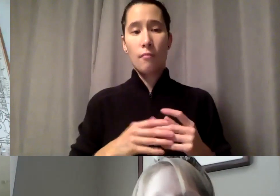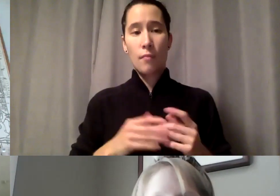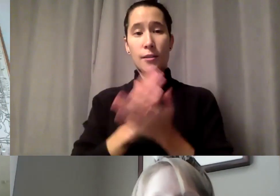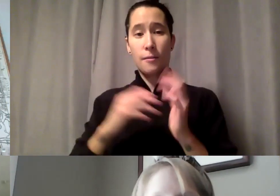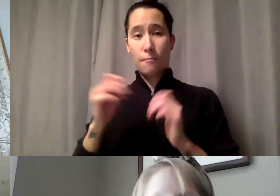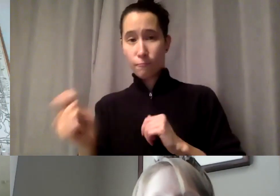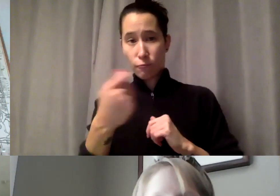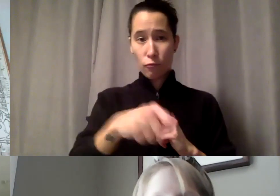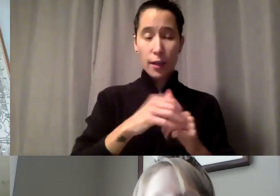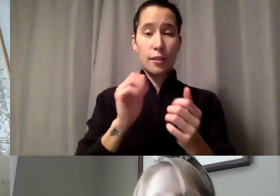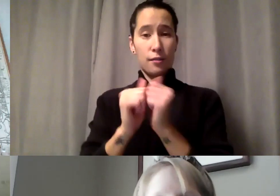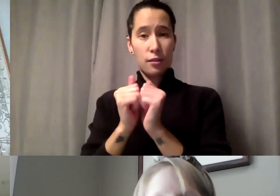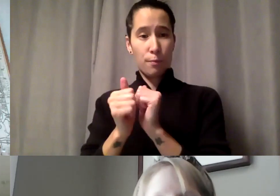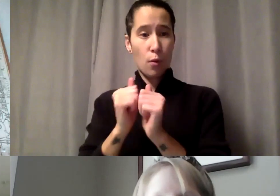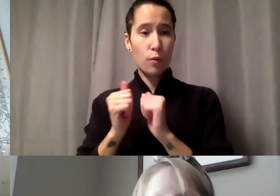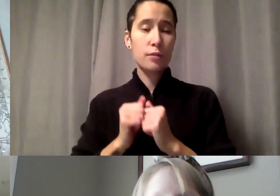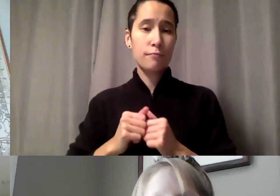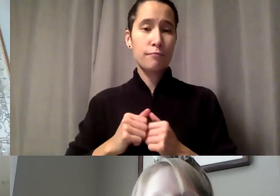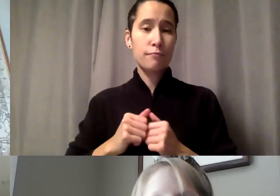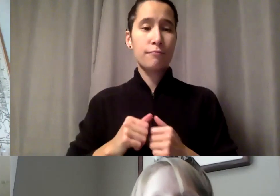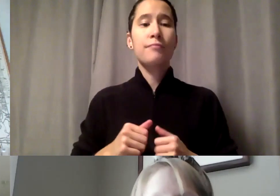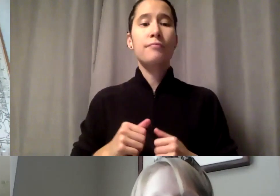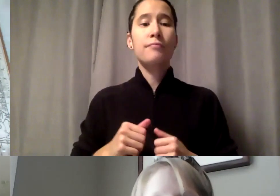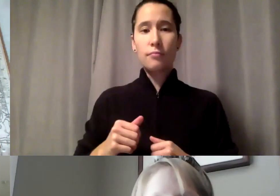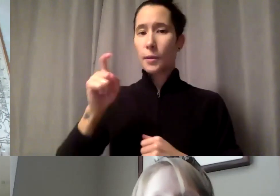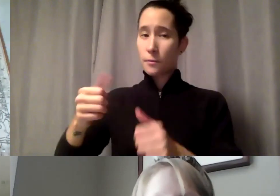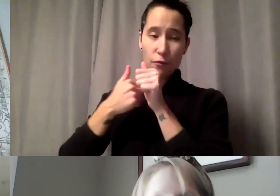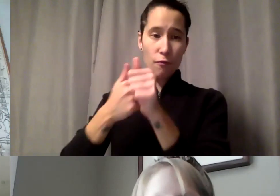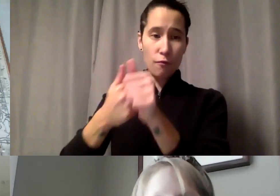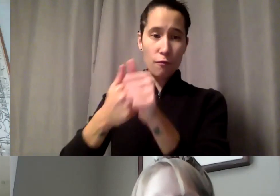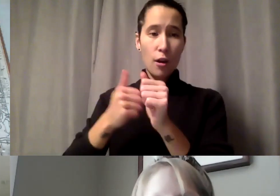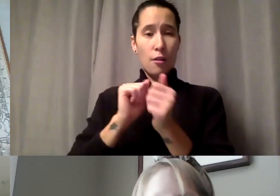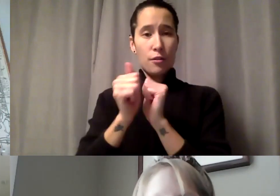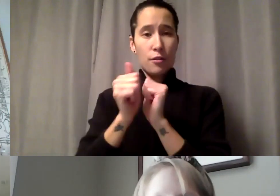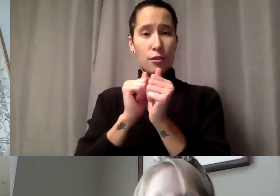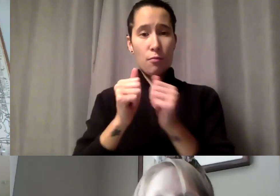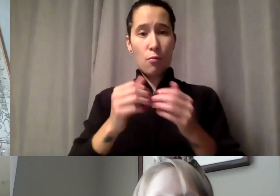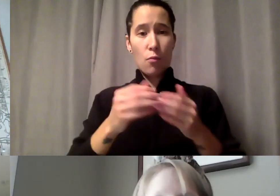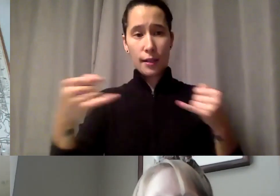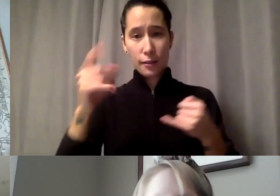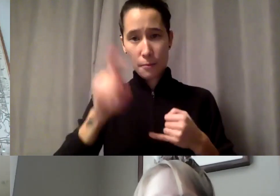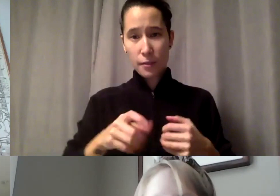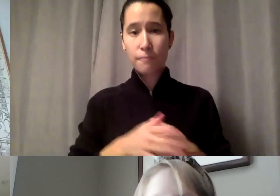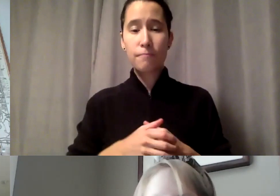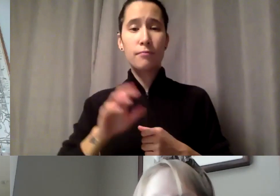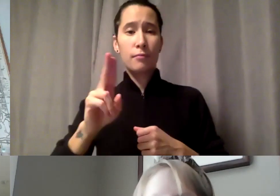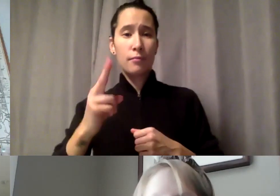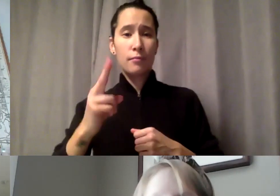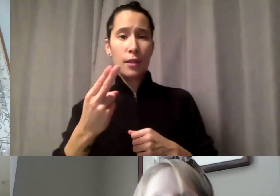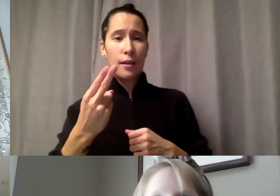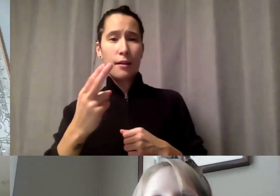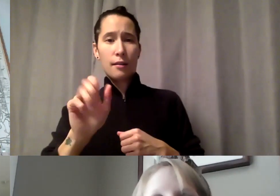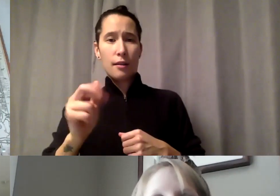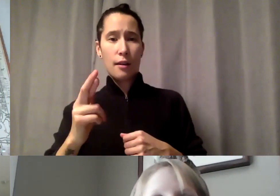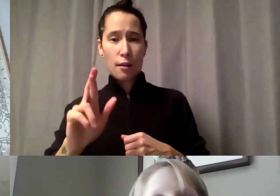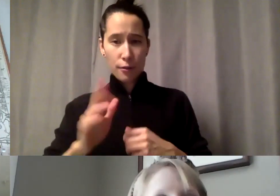following the sport part of the order and our guidelines. Yeah, and I'll just maybe quickly add again, like